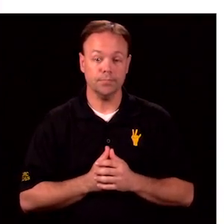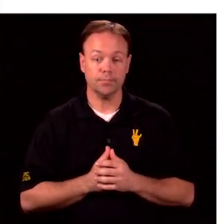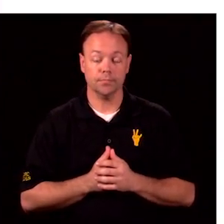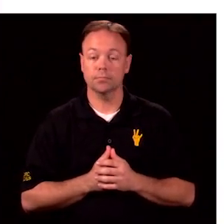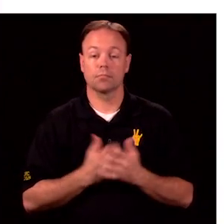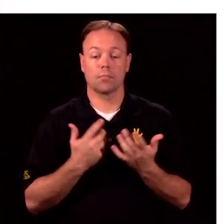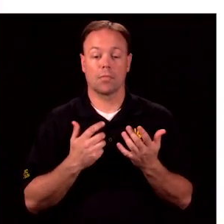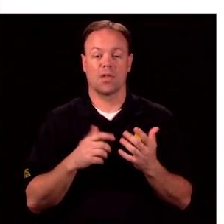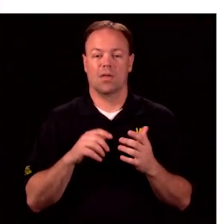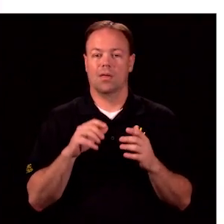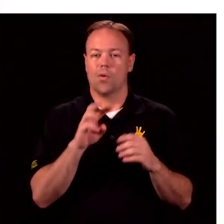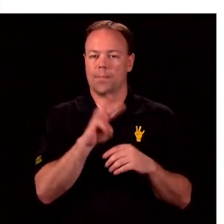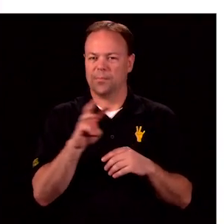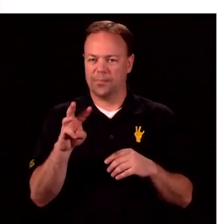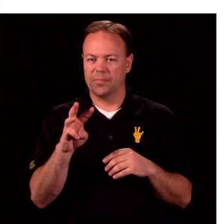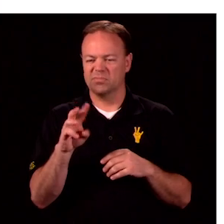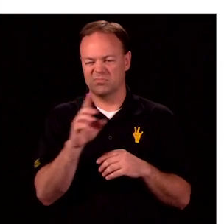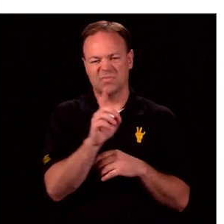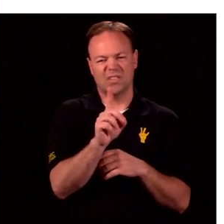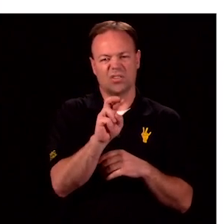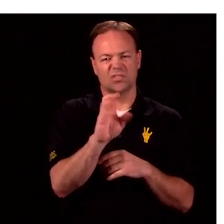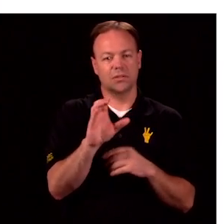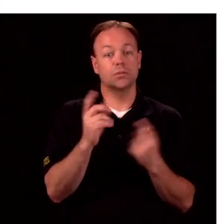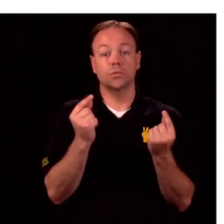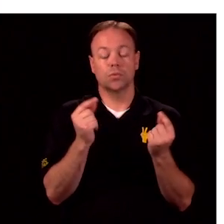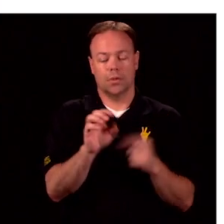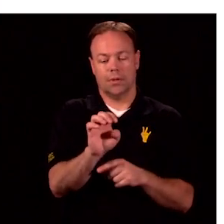go to the DRC website by typing